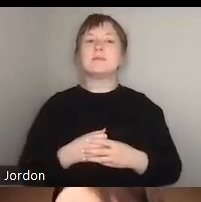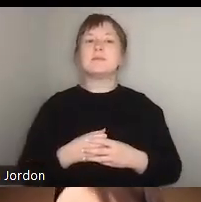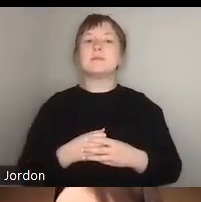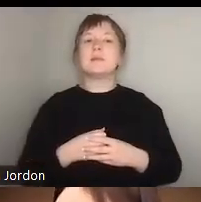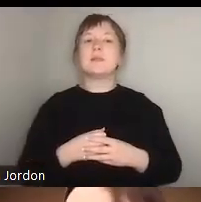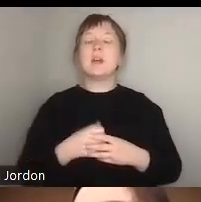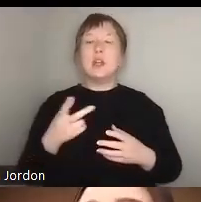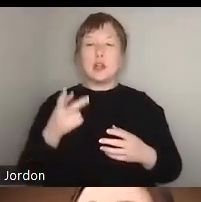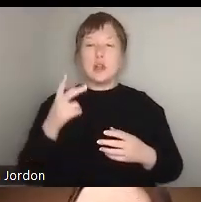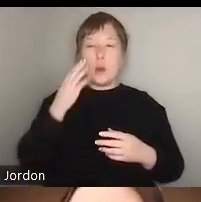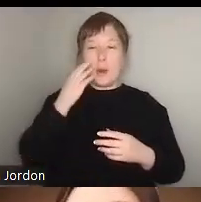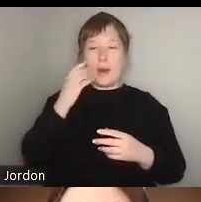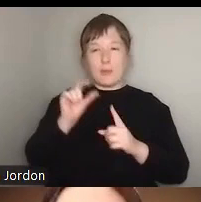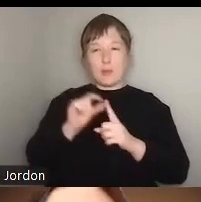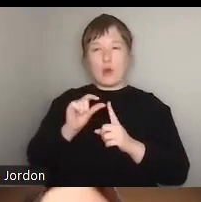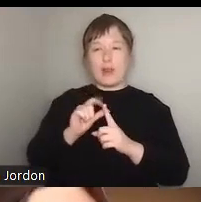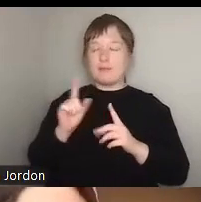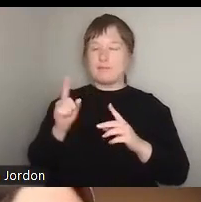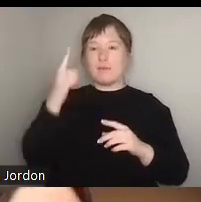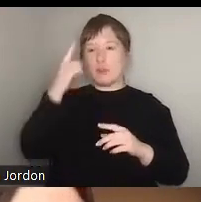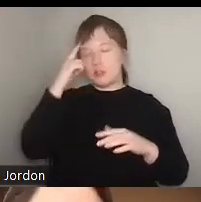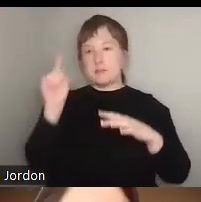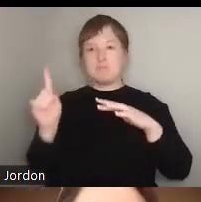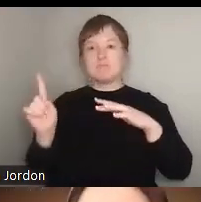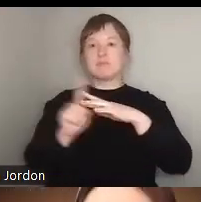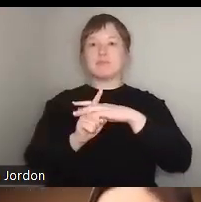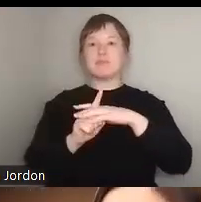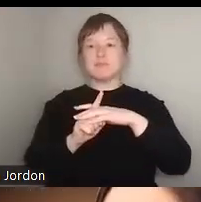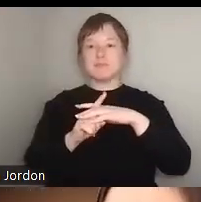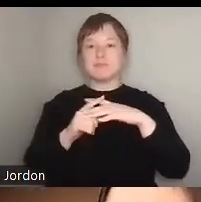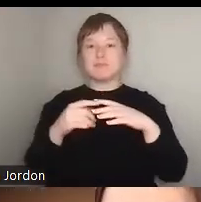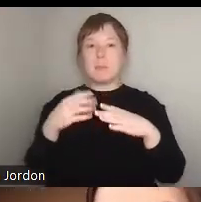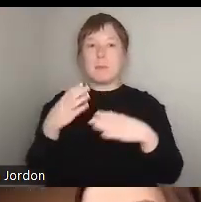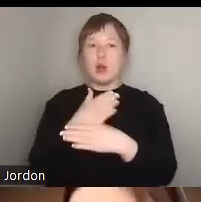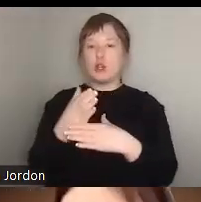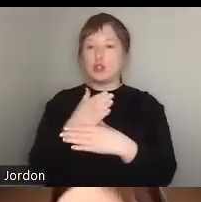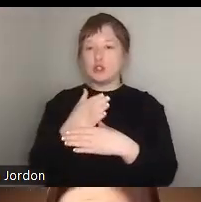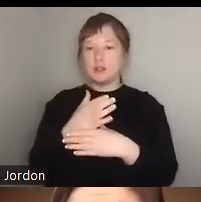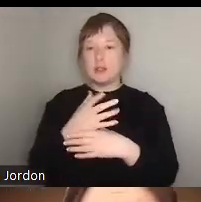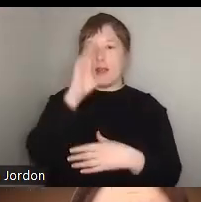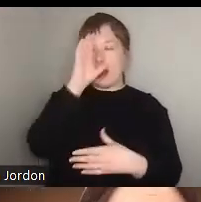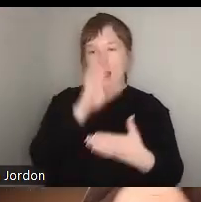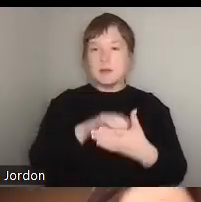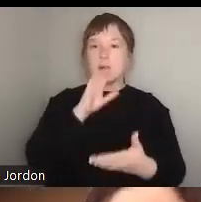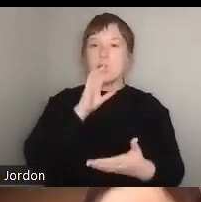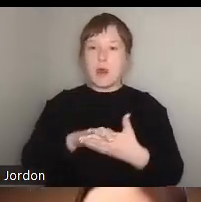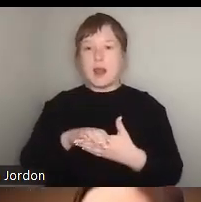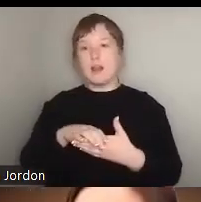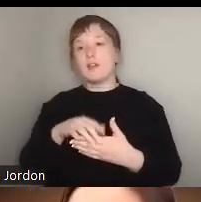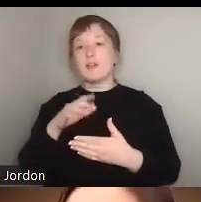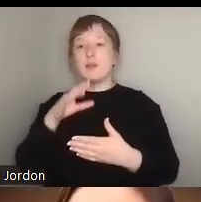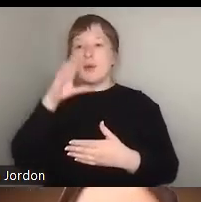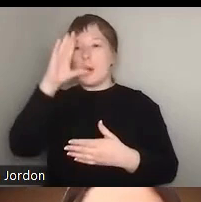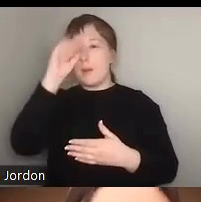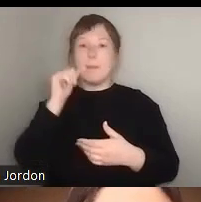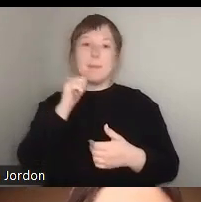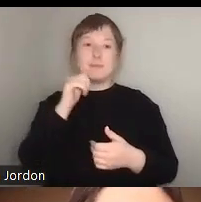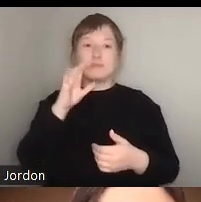hear domestic violence, the very first thing that comes to their mind is partners, like a husband and a wife, or a boyfriend and a girlfriend, or a girlfriend and